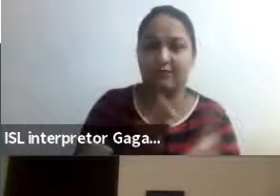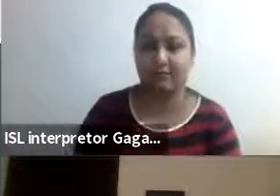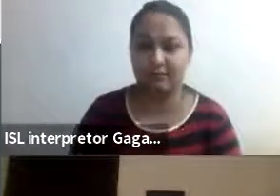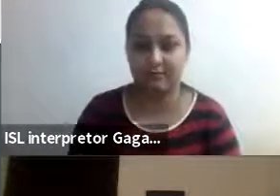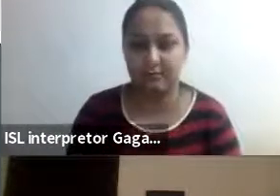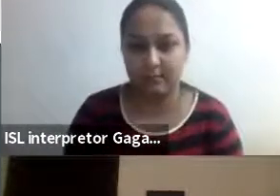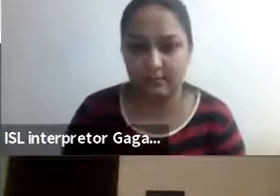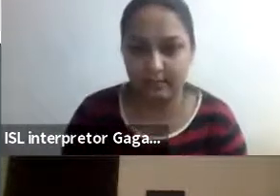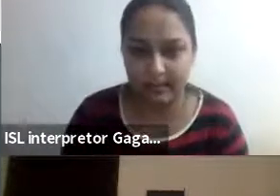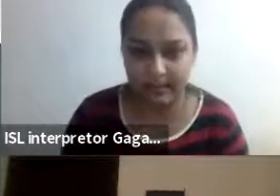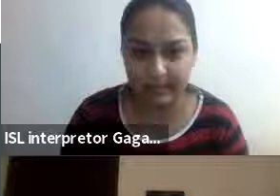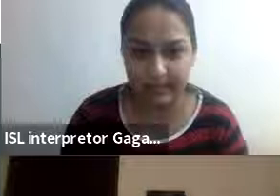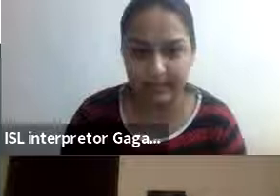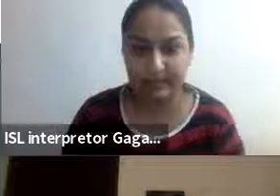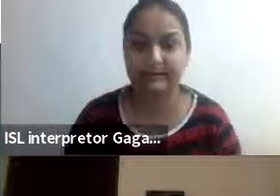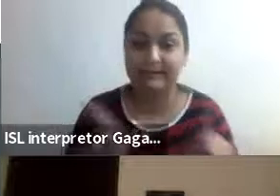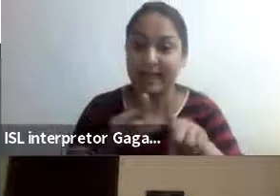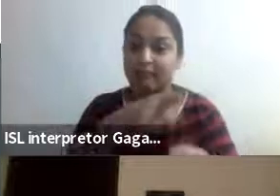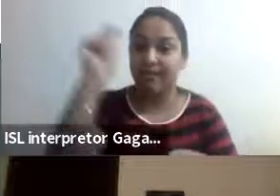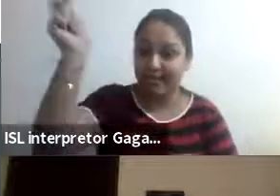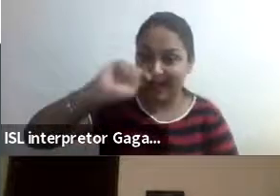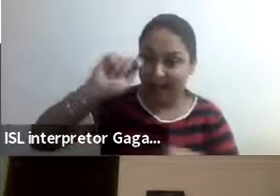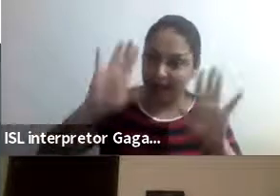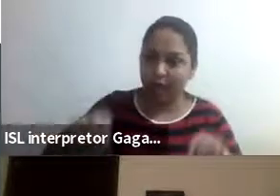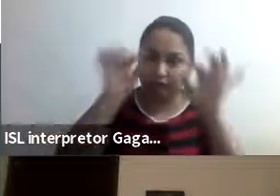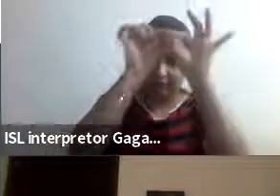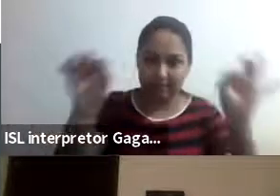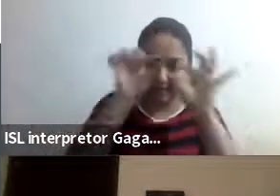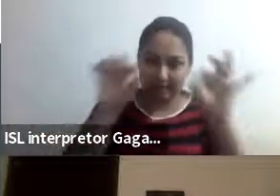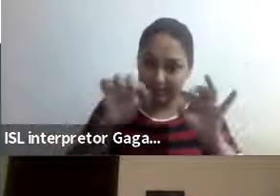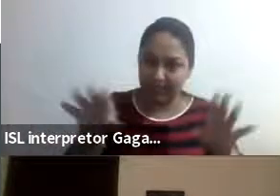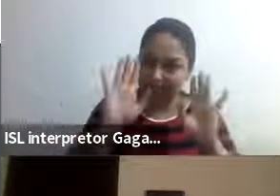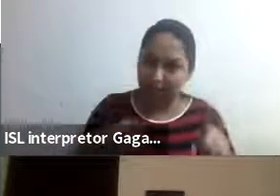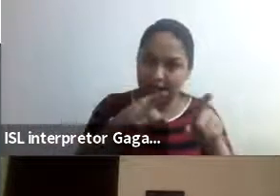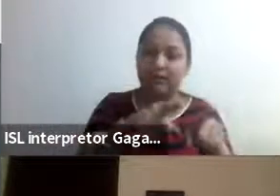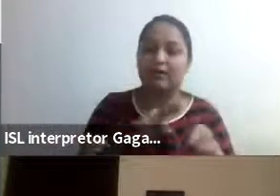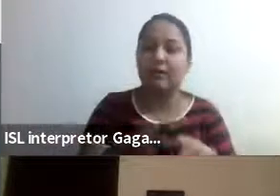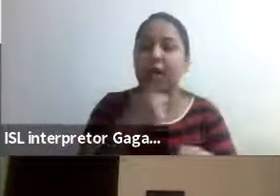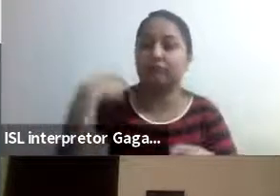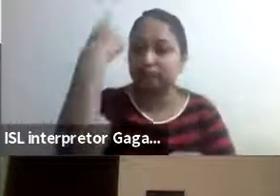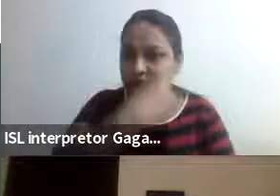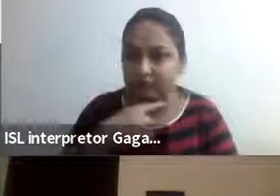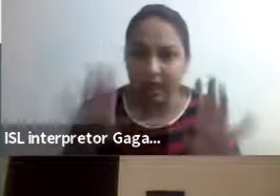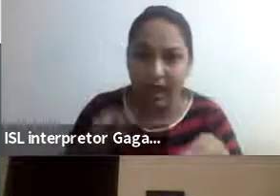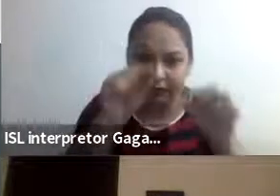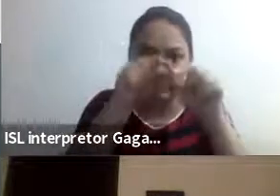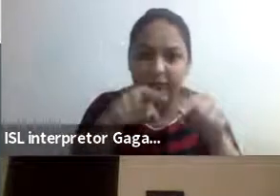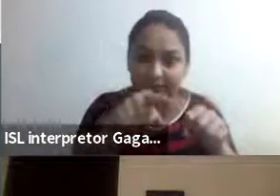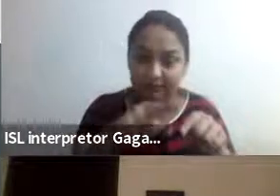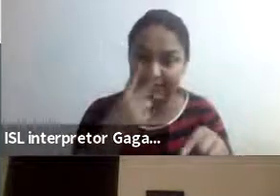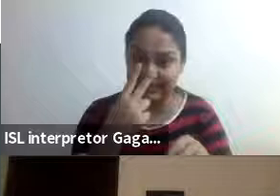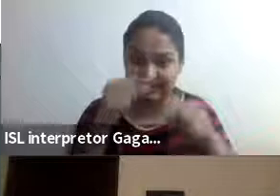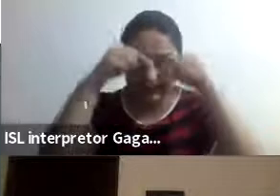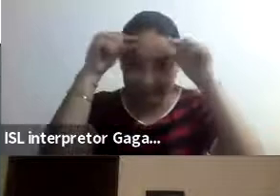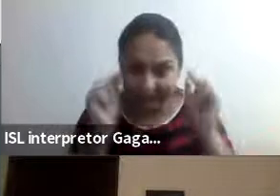then there's little, she's also told us where she has some of these tattoos. And the facial tattoos you see